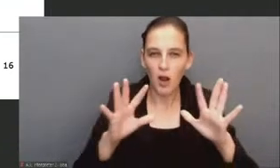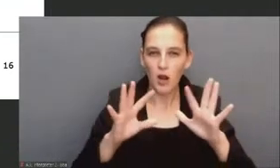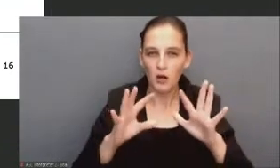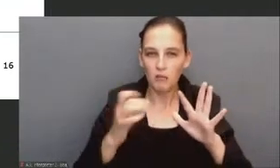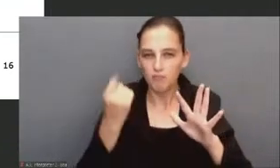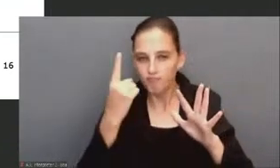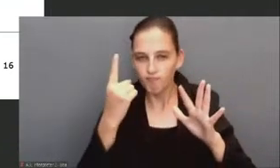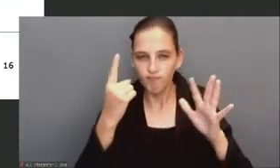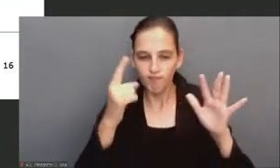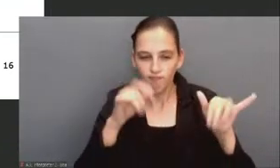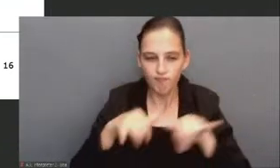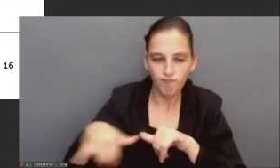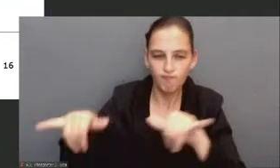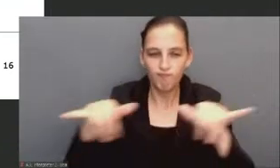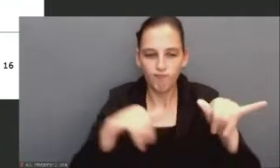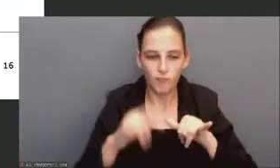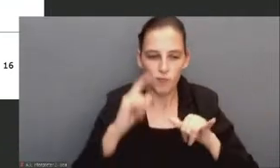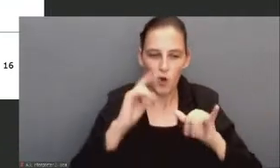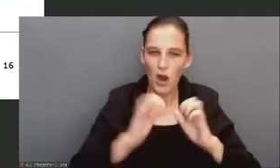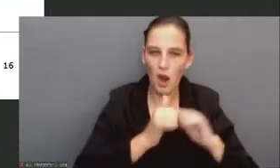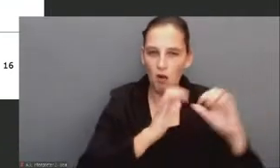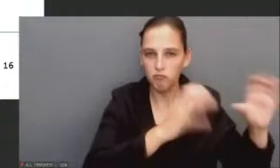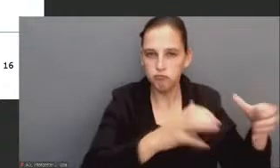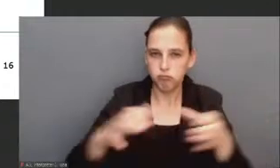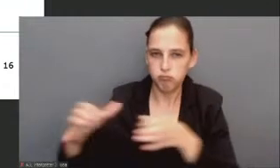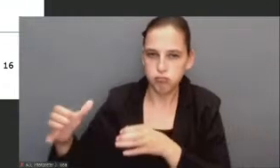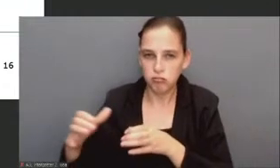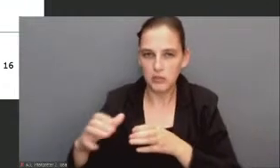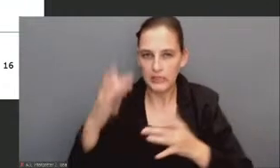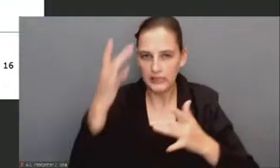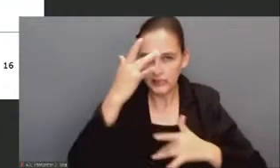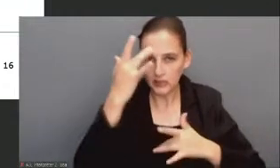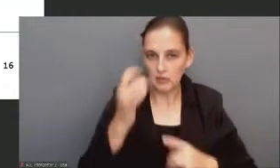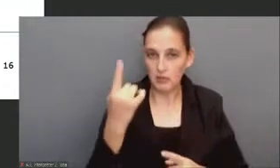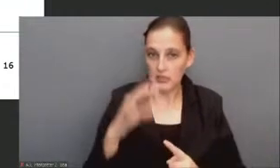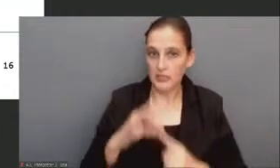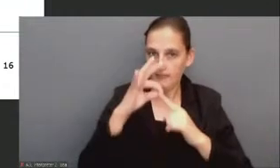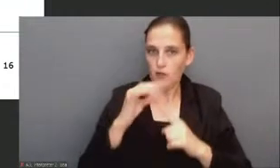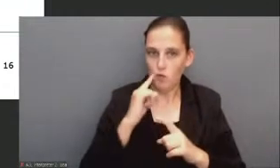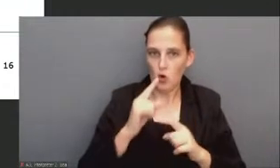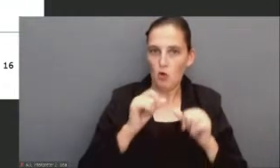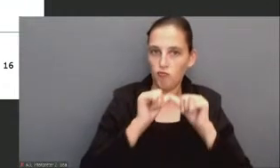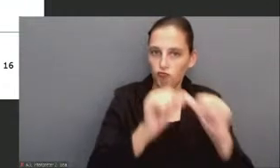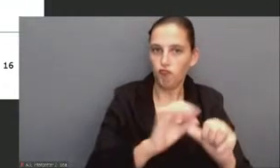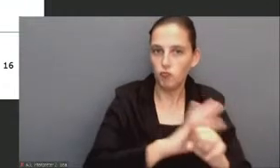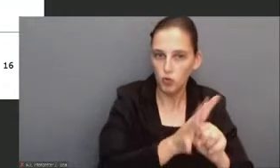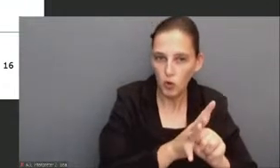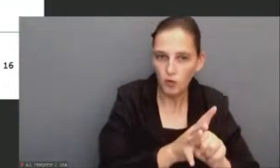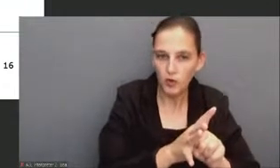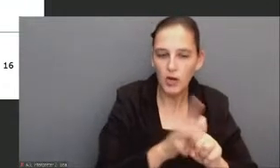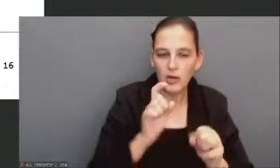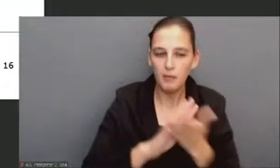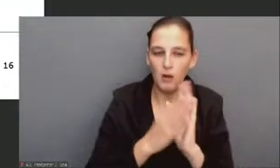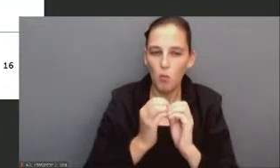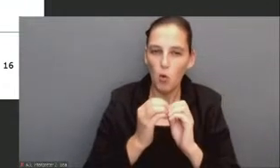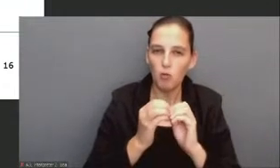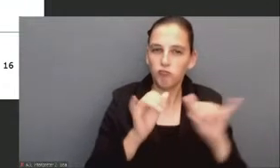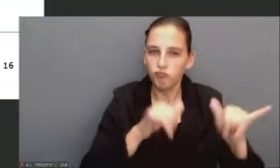any disease, especially a new one like long COVID. A concerted effort needs to be made to standardize this long COVID